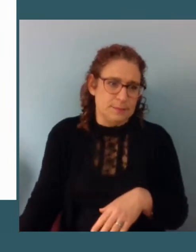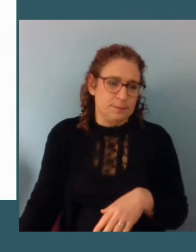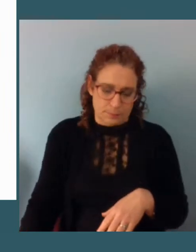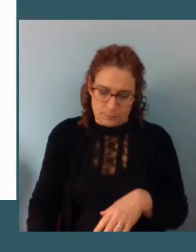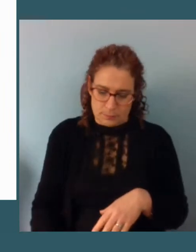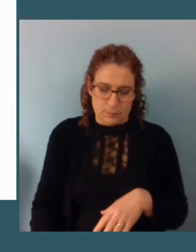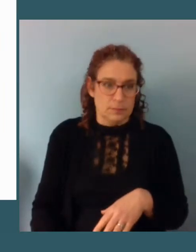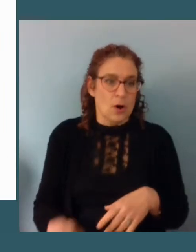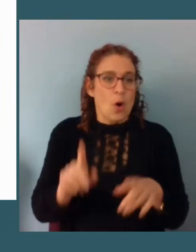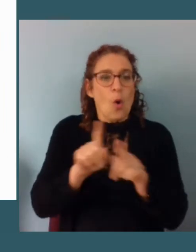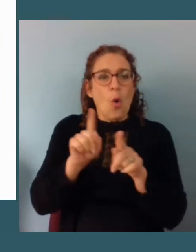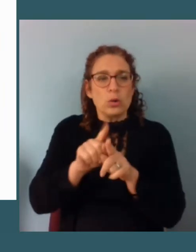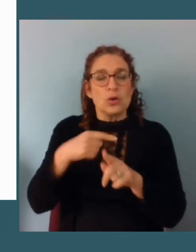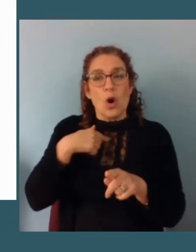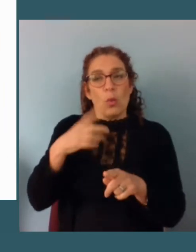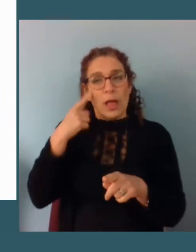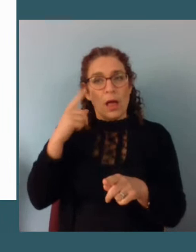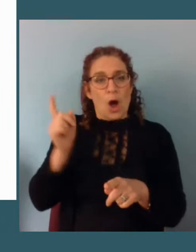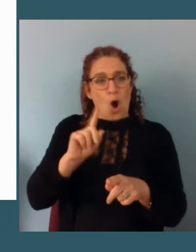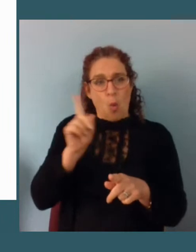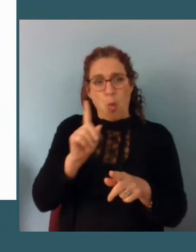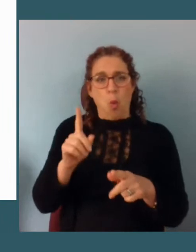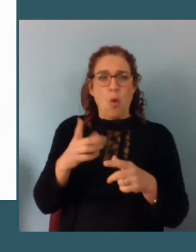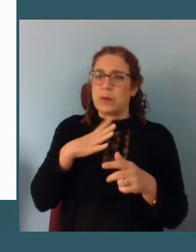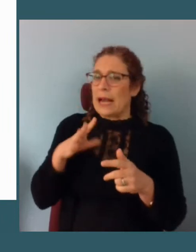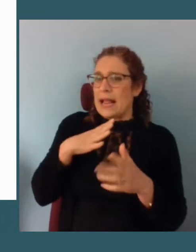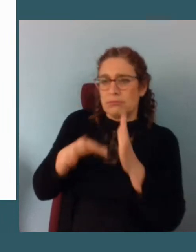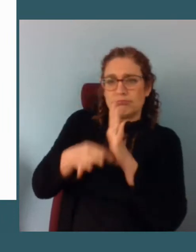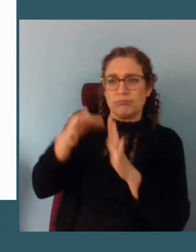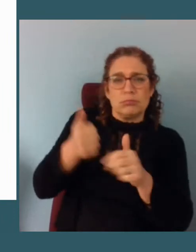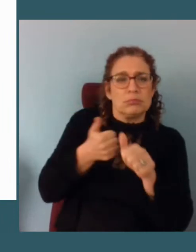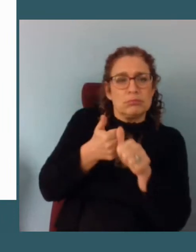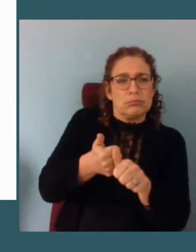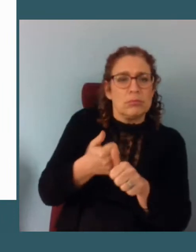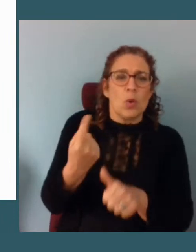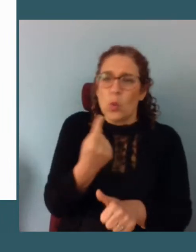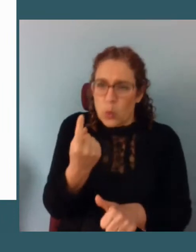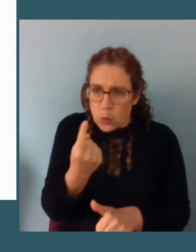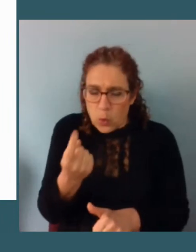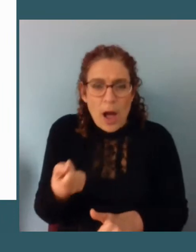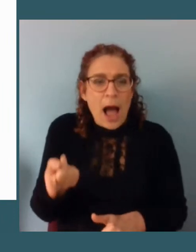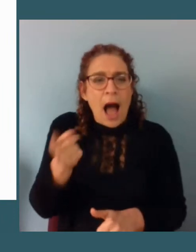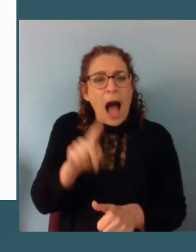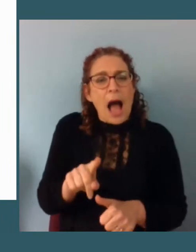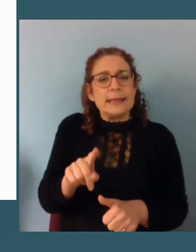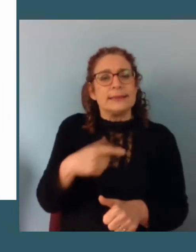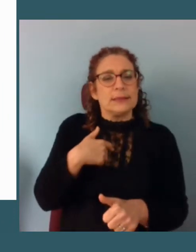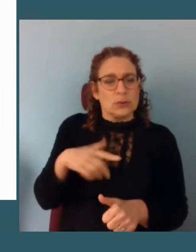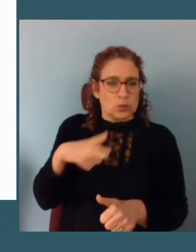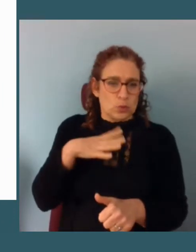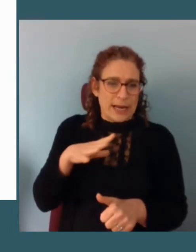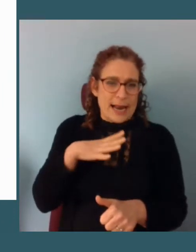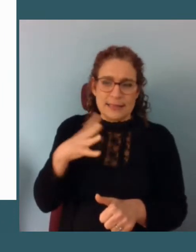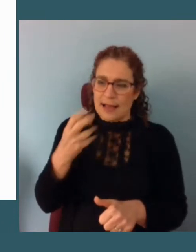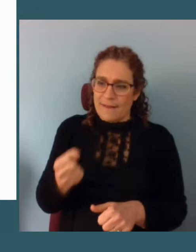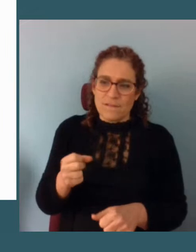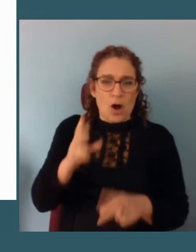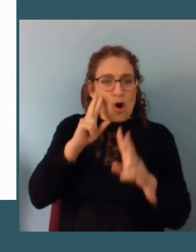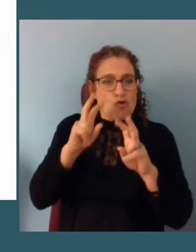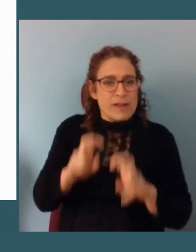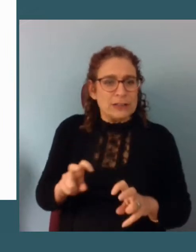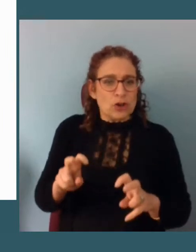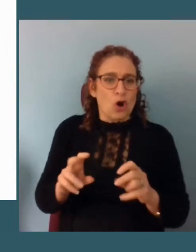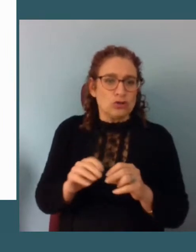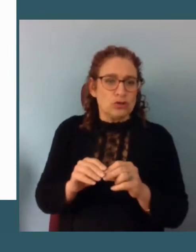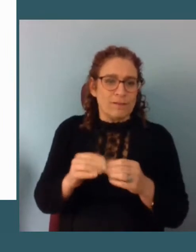best and for whom. And we also need to work out, need to conduct research in generalizable populations.